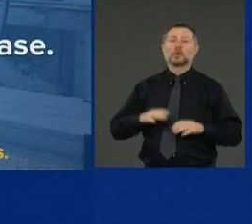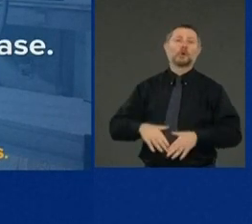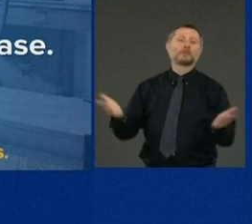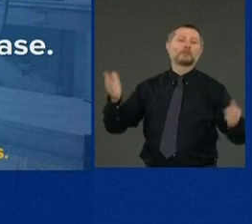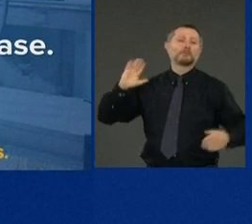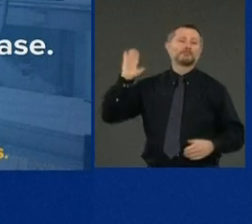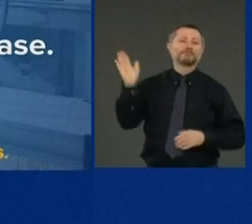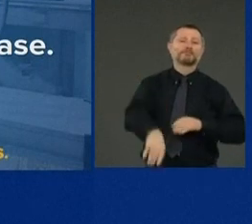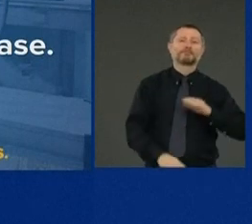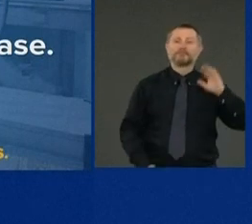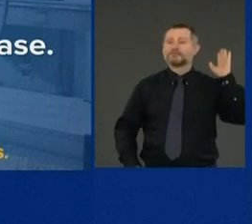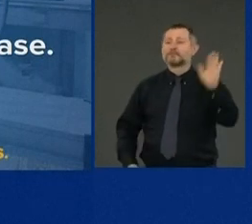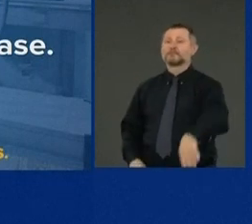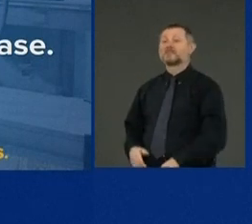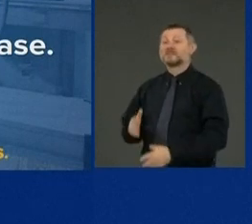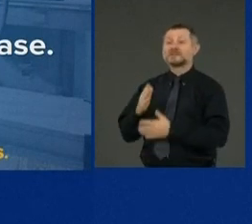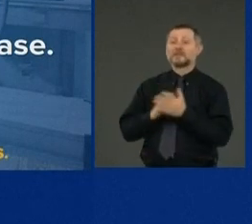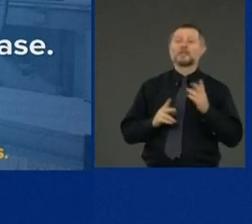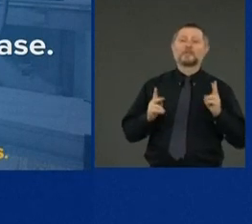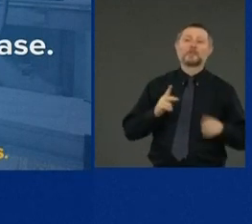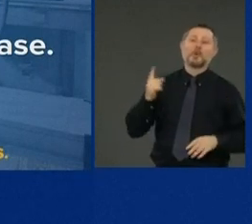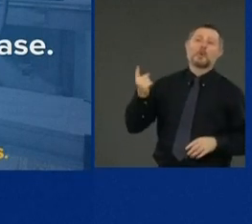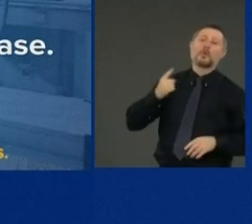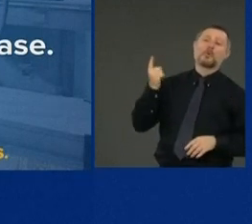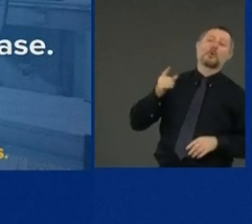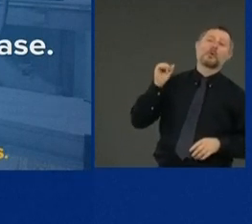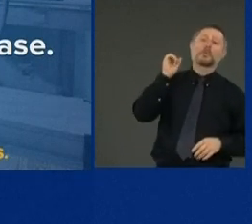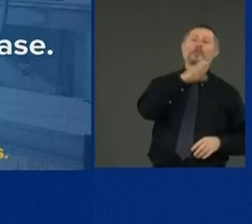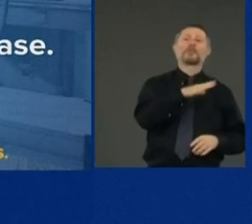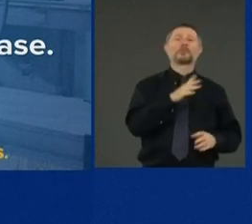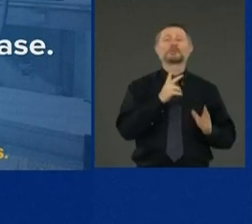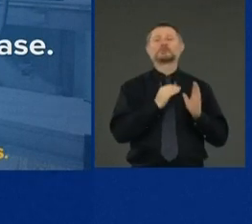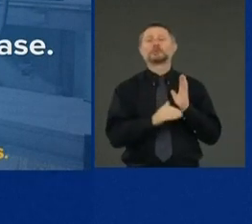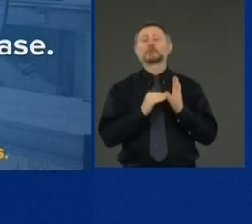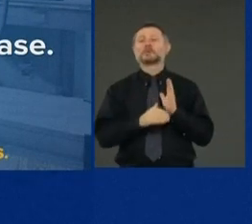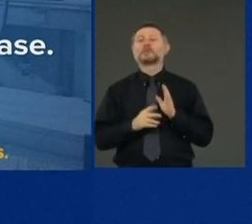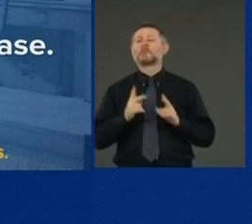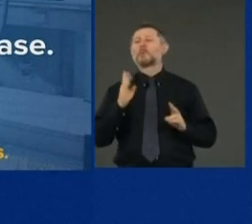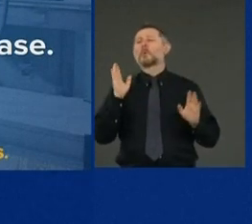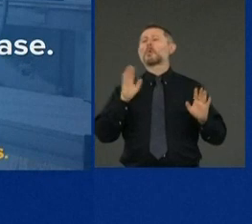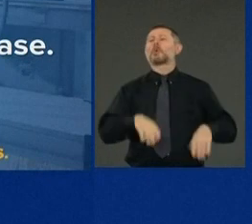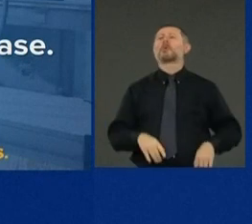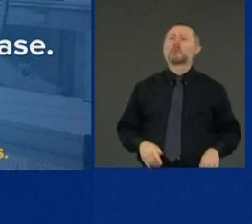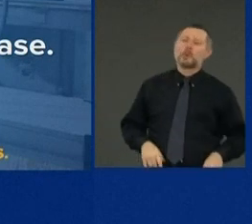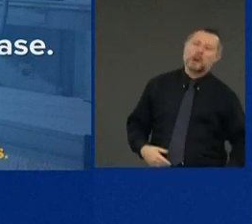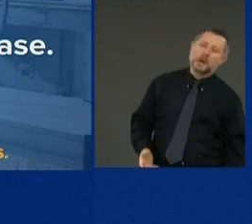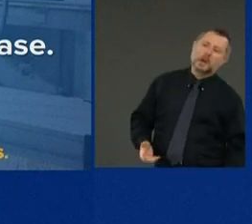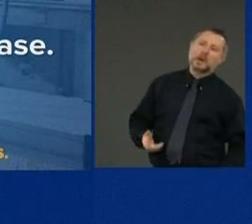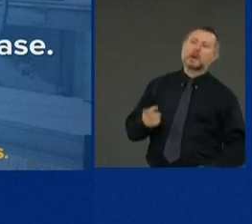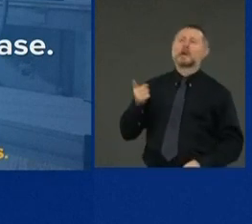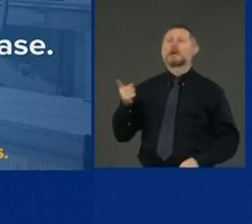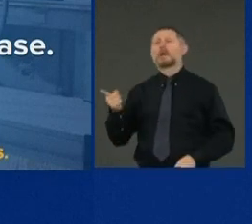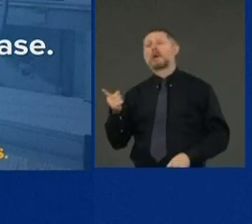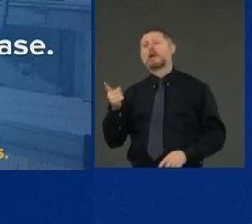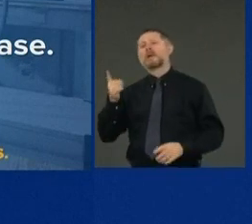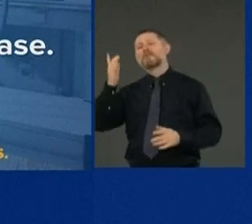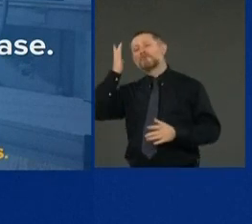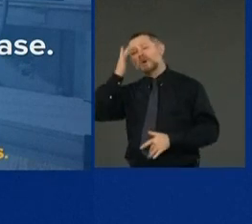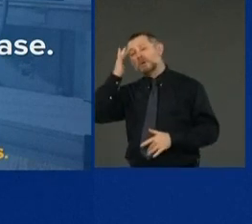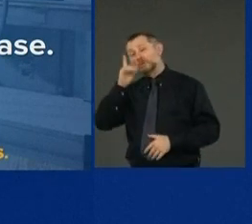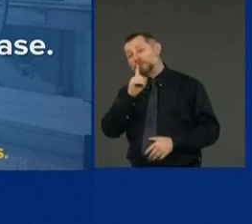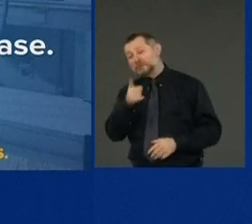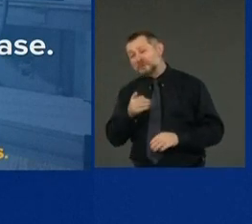Well, because they always have an excuse, it's not really increasing. The number